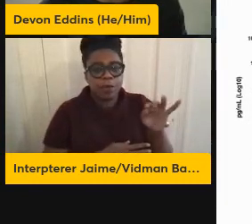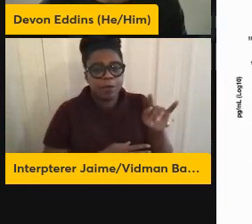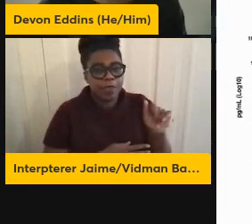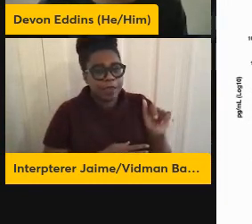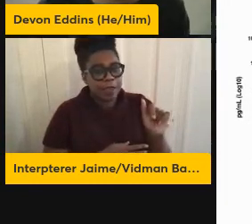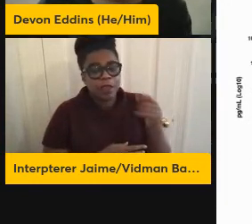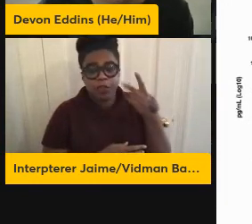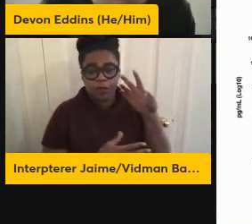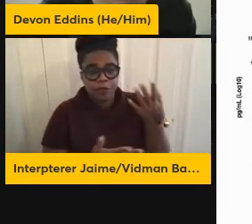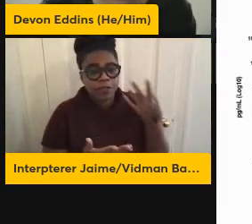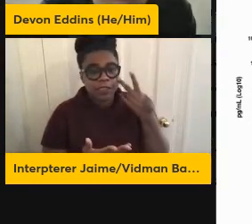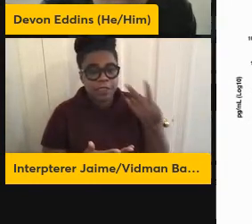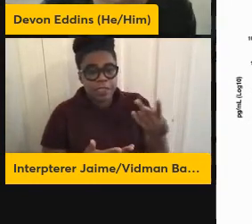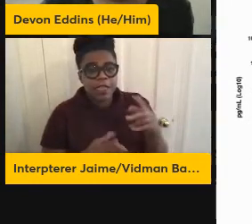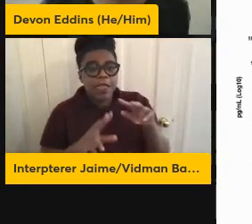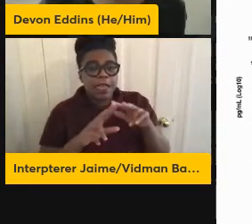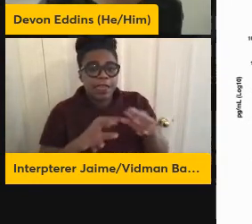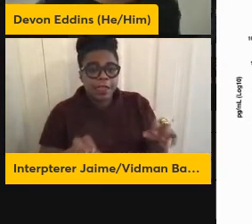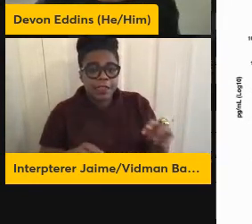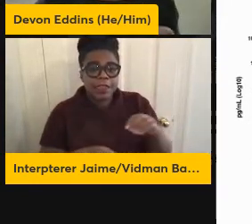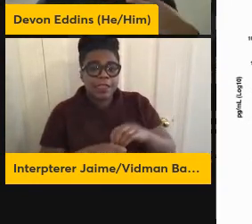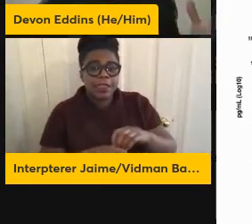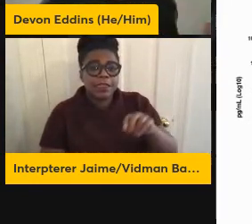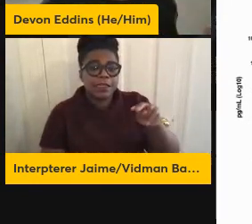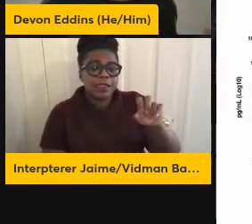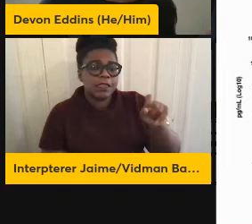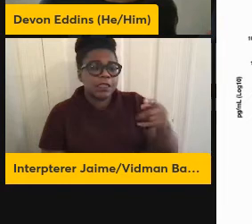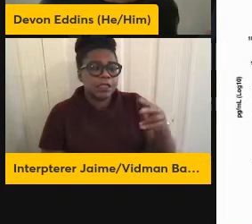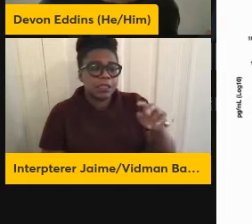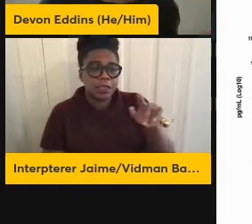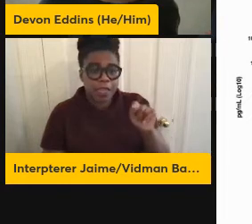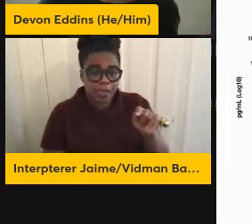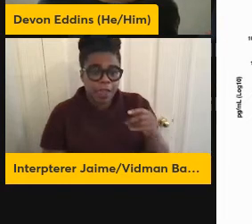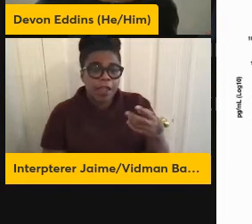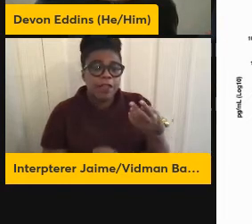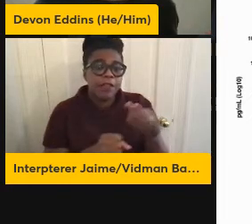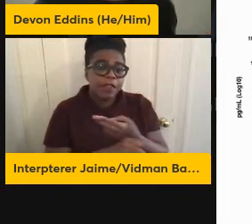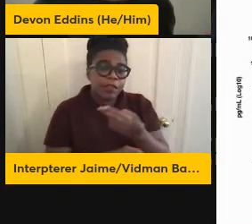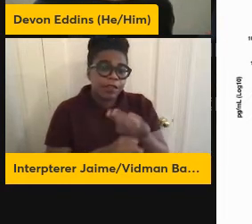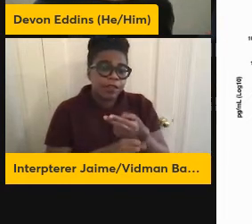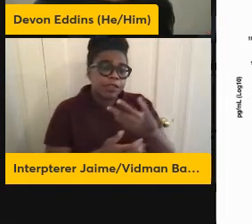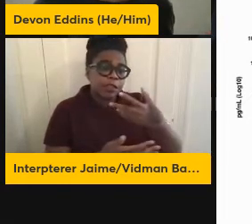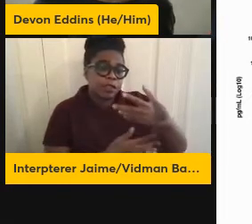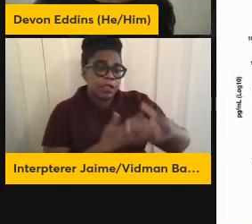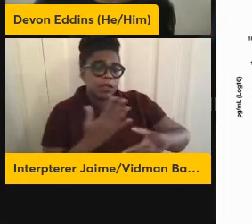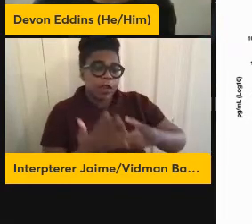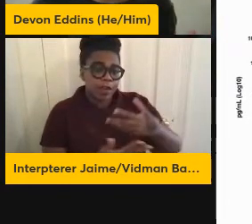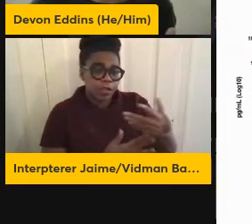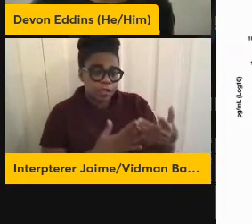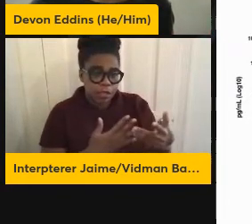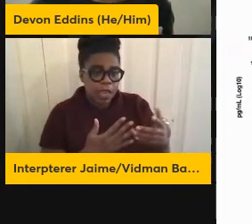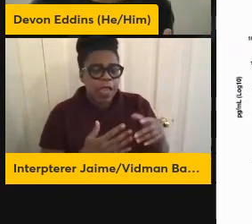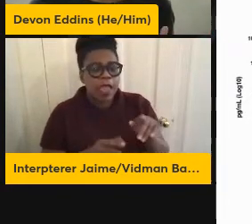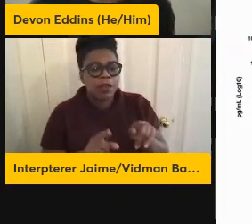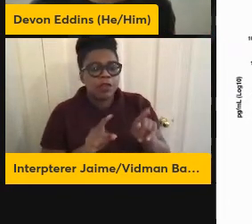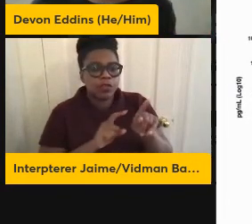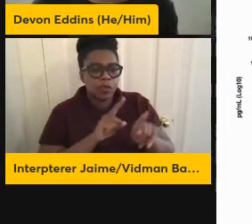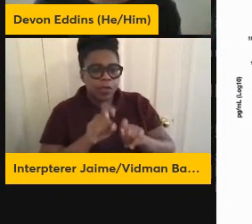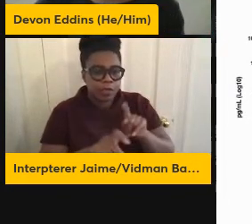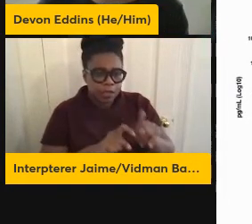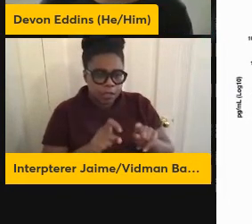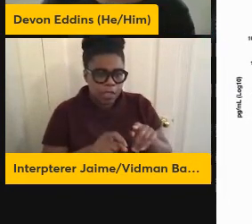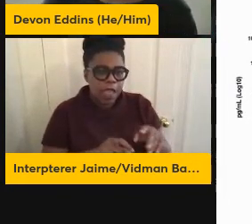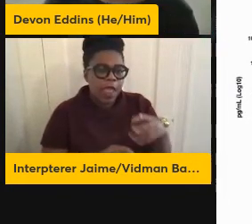in analyses that are performed in NicheNet, which uses the receptor ligand interactions, but also queries in the